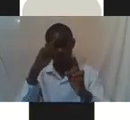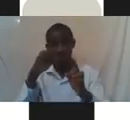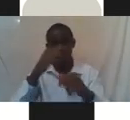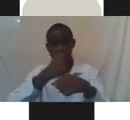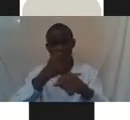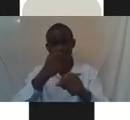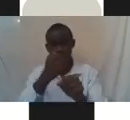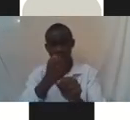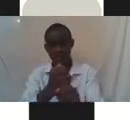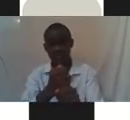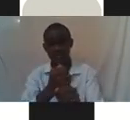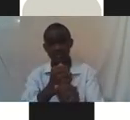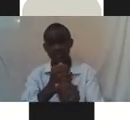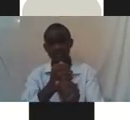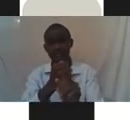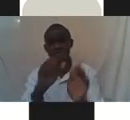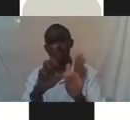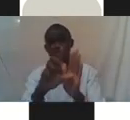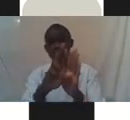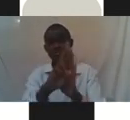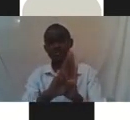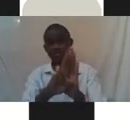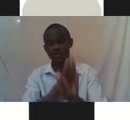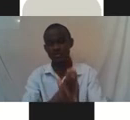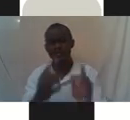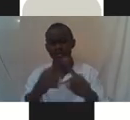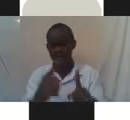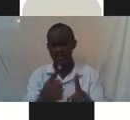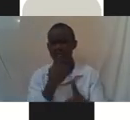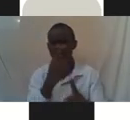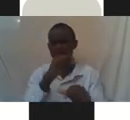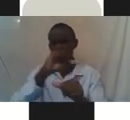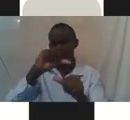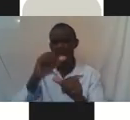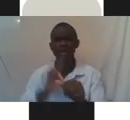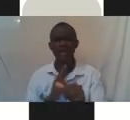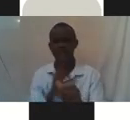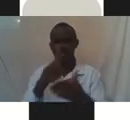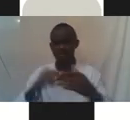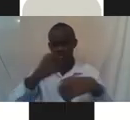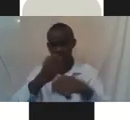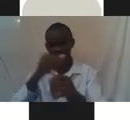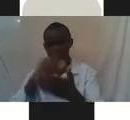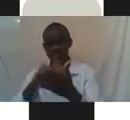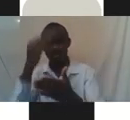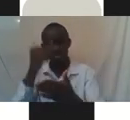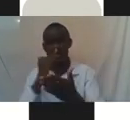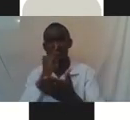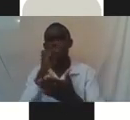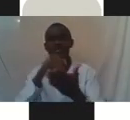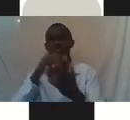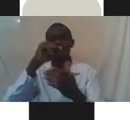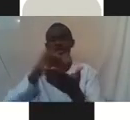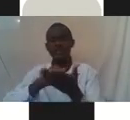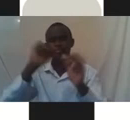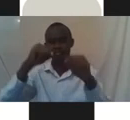at the beginning that, but they have not told us what causes that. Why is it that we can do a constitution, we